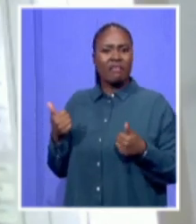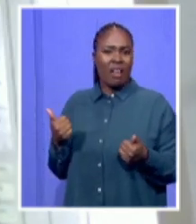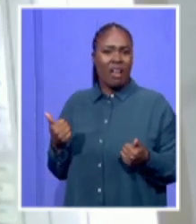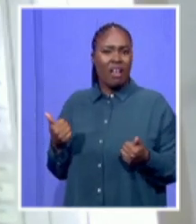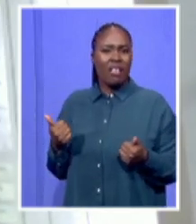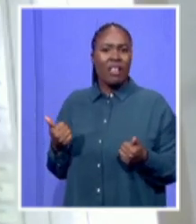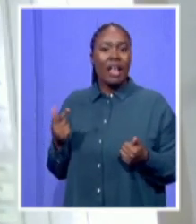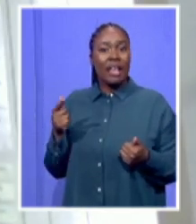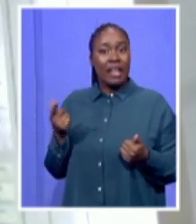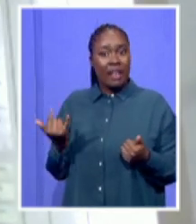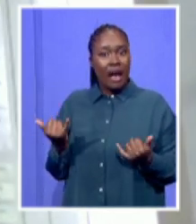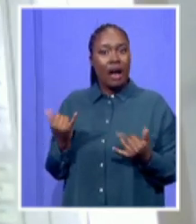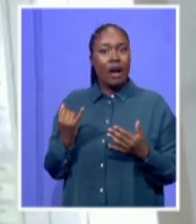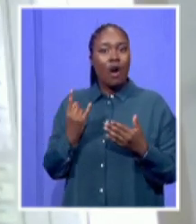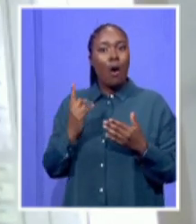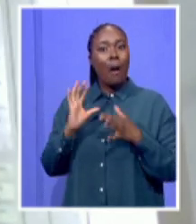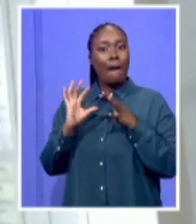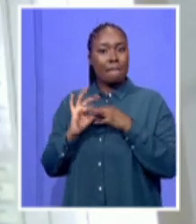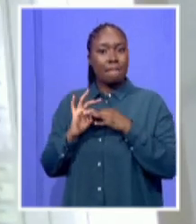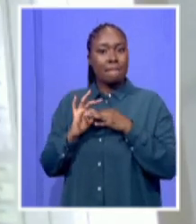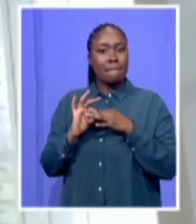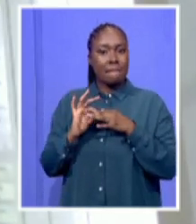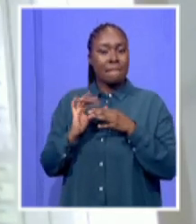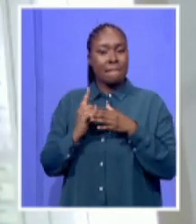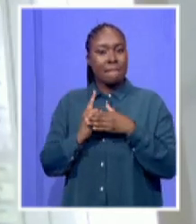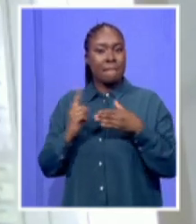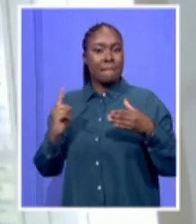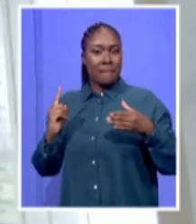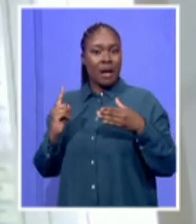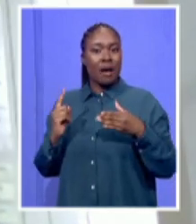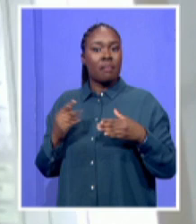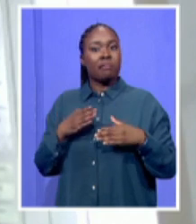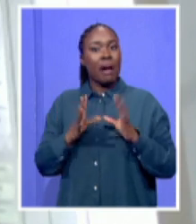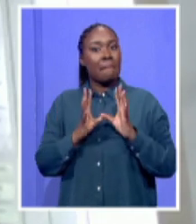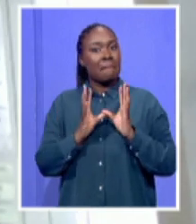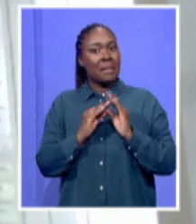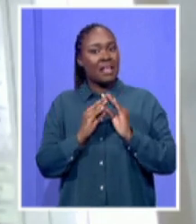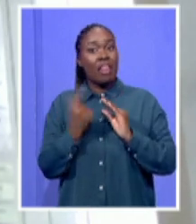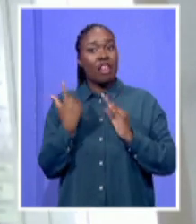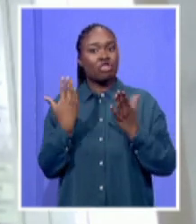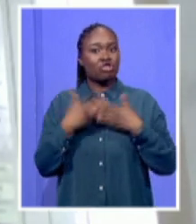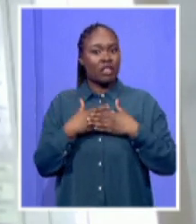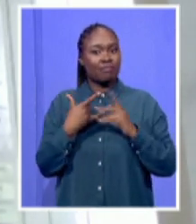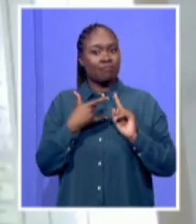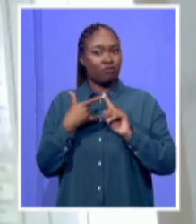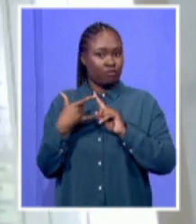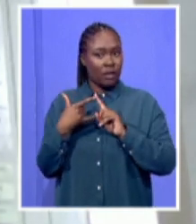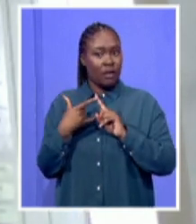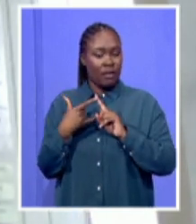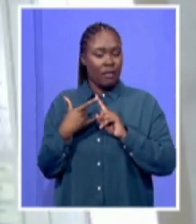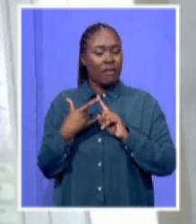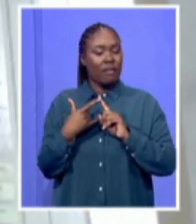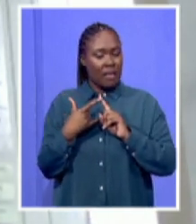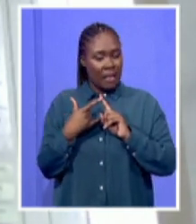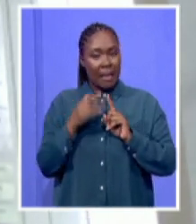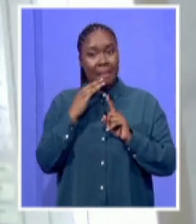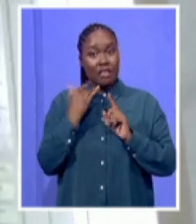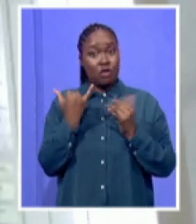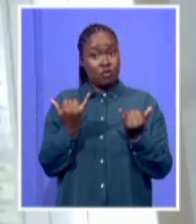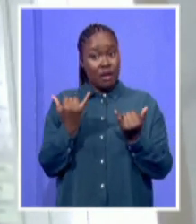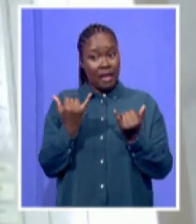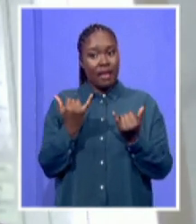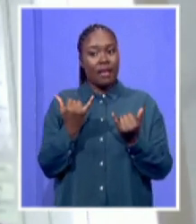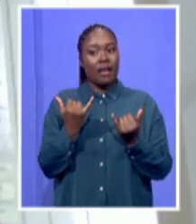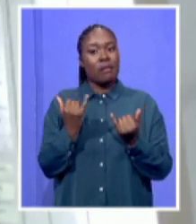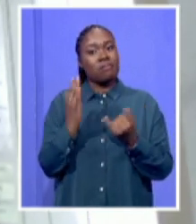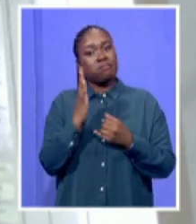in isolation at home. He chaired a meeting that we were all invited to last night or late yesterday afternoon, and he'll be chairing